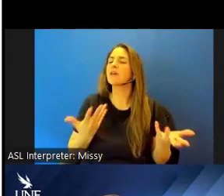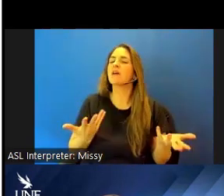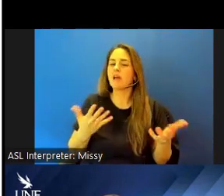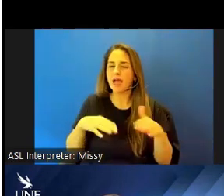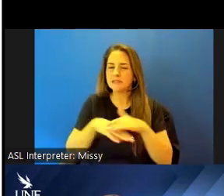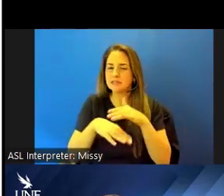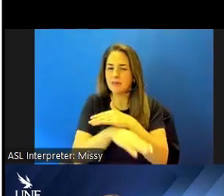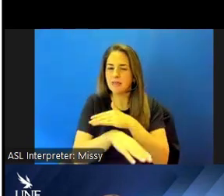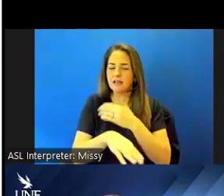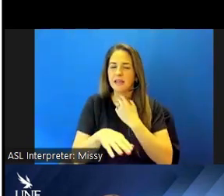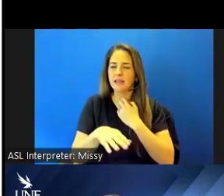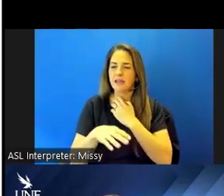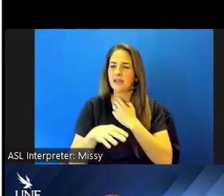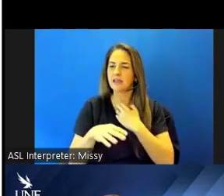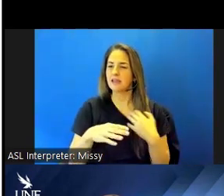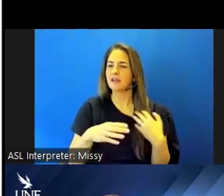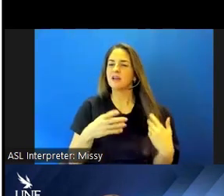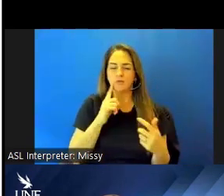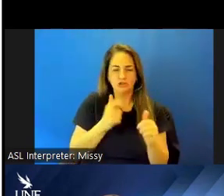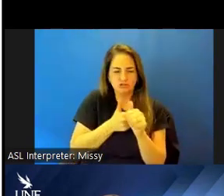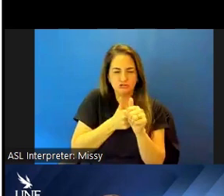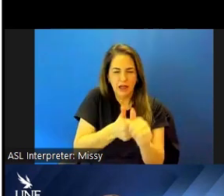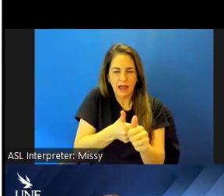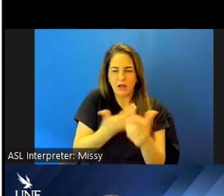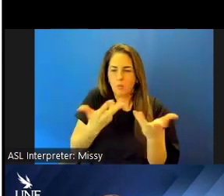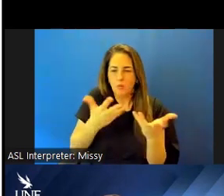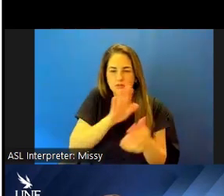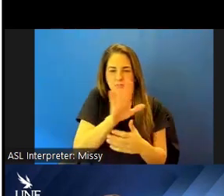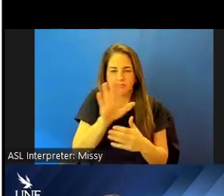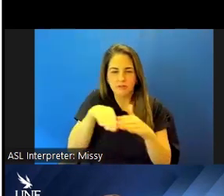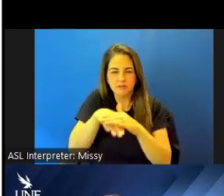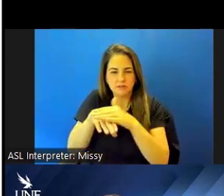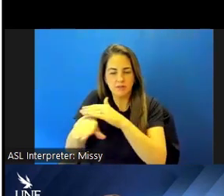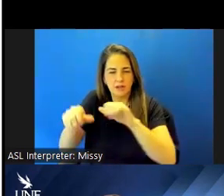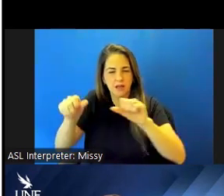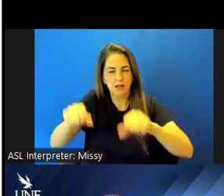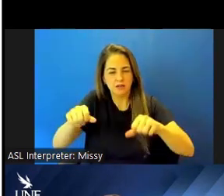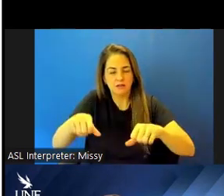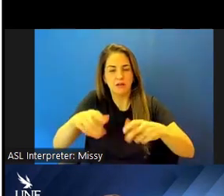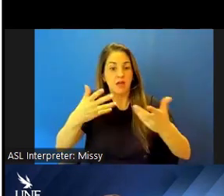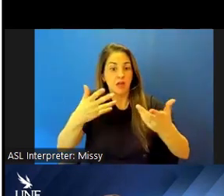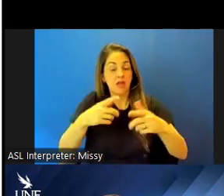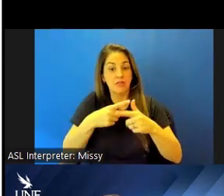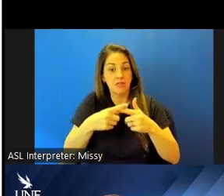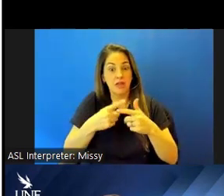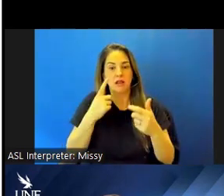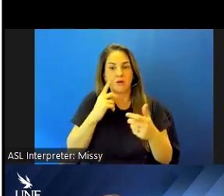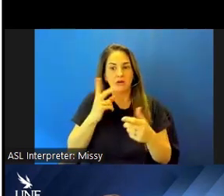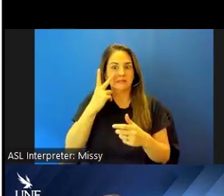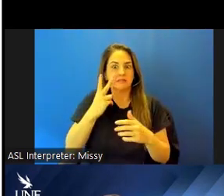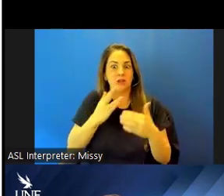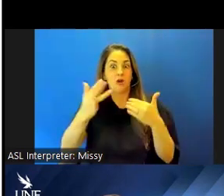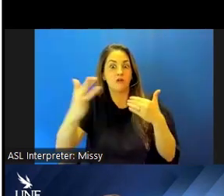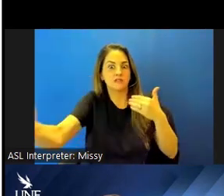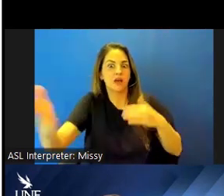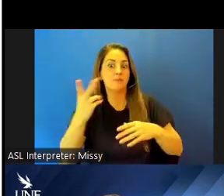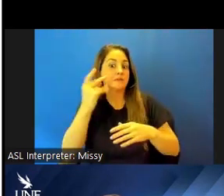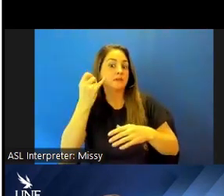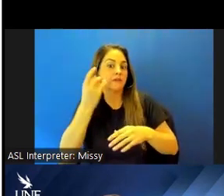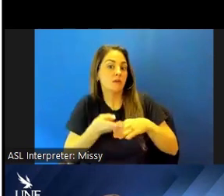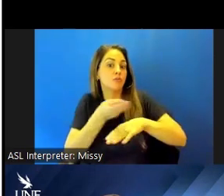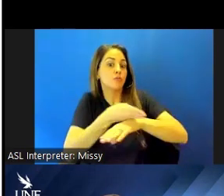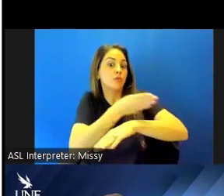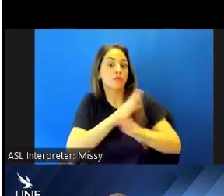we're focusing our tracking efforts on, with the intent that we can then track and show improvement over time.